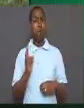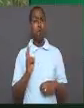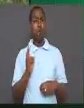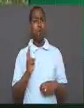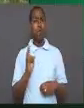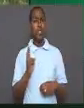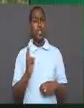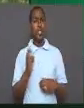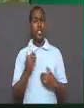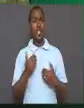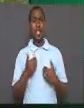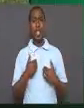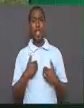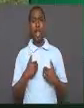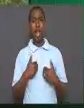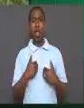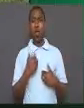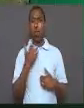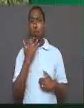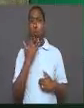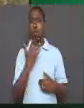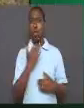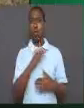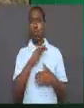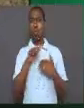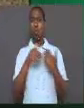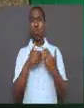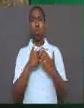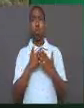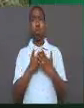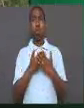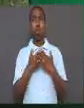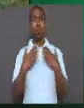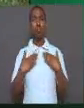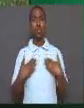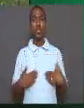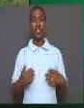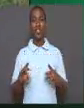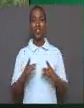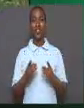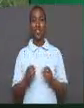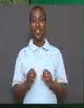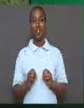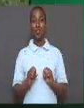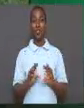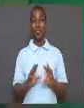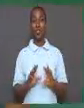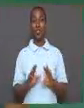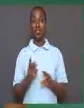the components of blood to reach the areas of the body that they are